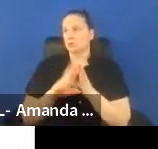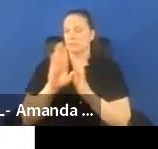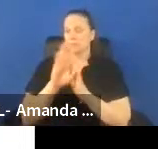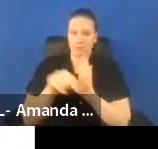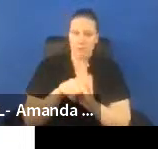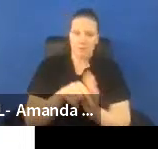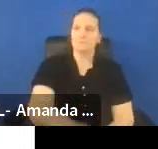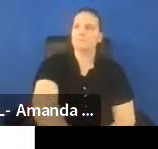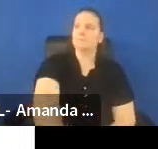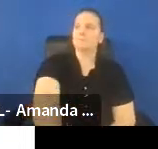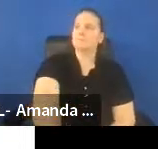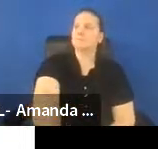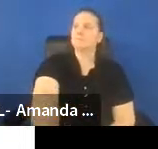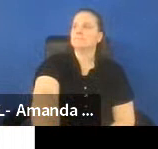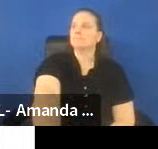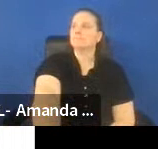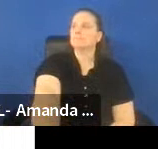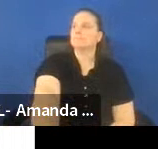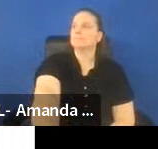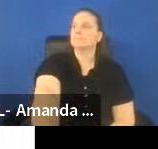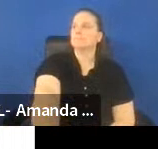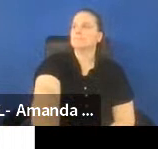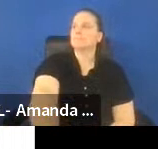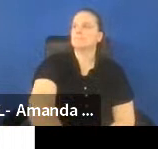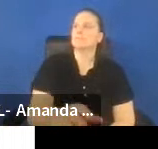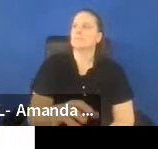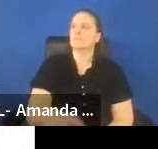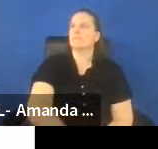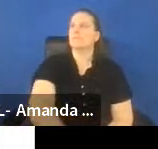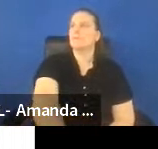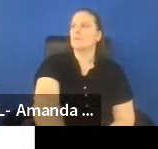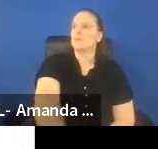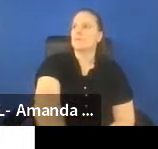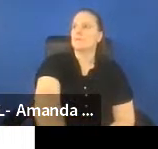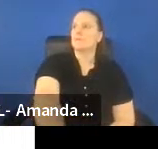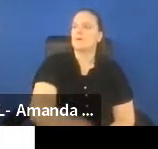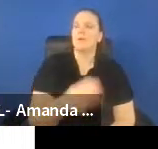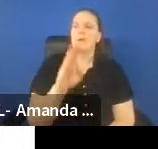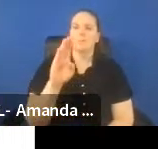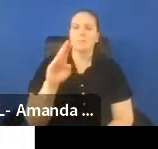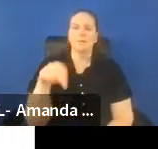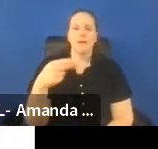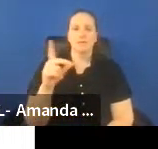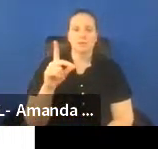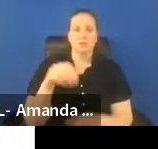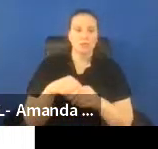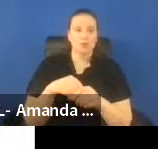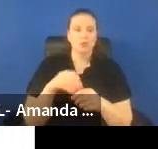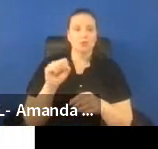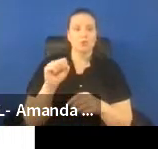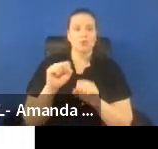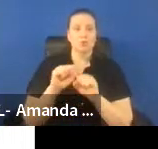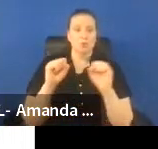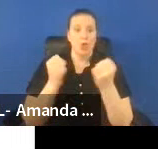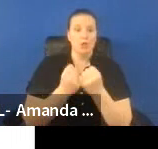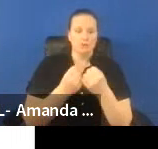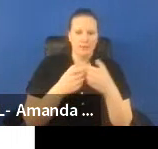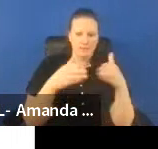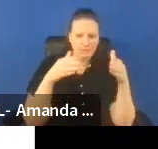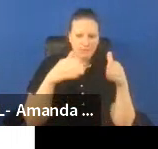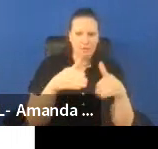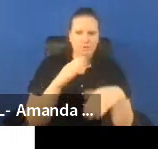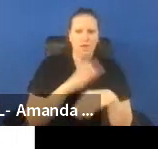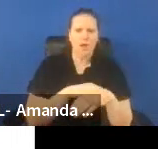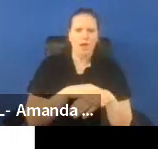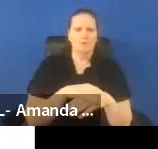background. So I have a PhD in sociology, where I focused on how implicit